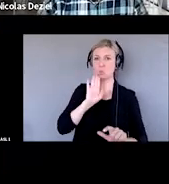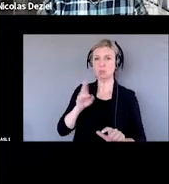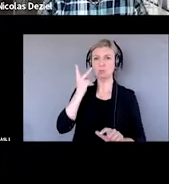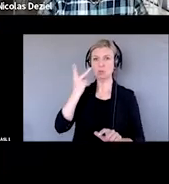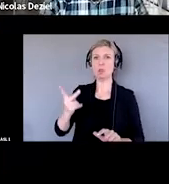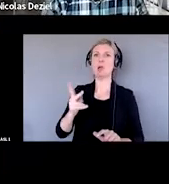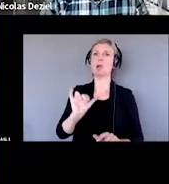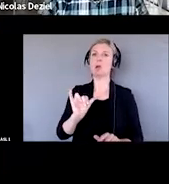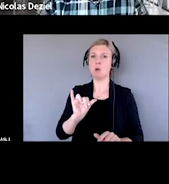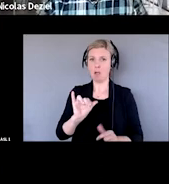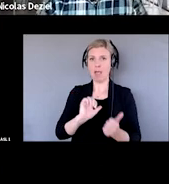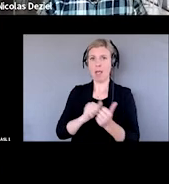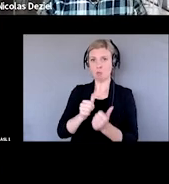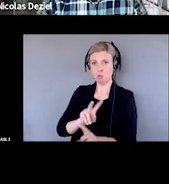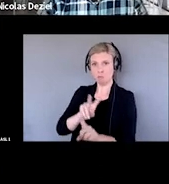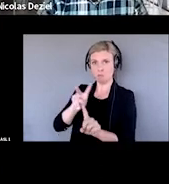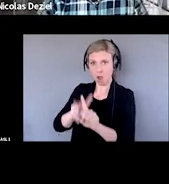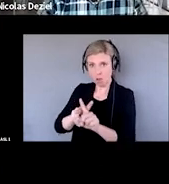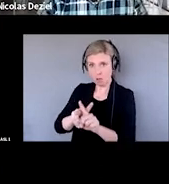then to the